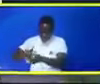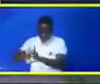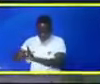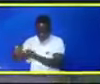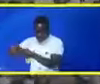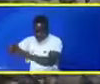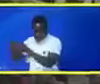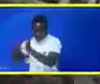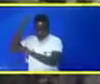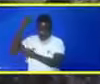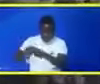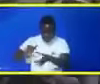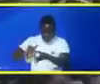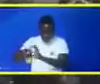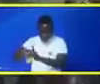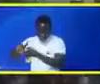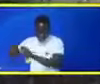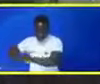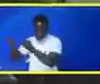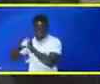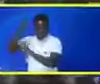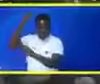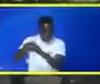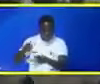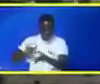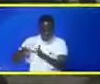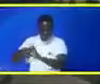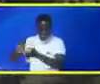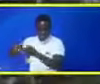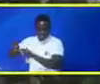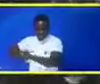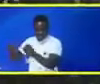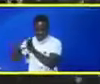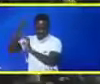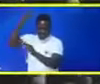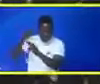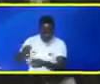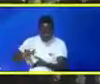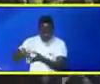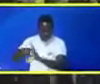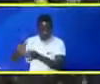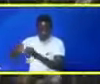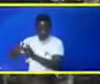chains break, chains break, in the name of Jesus.